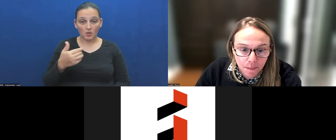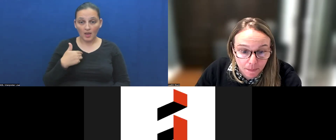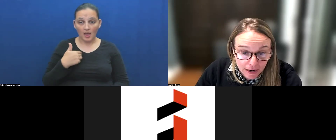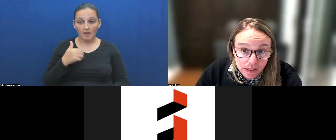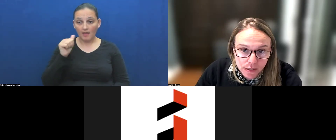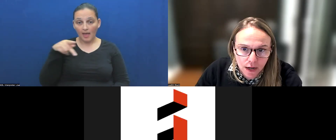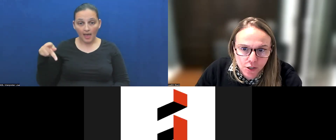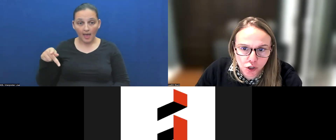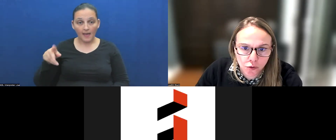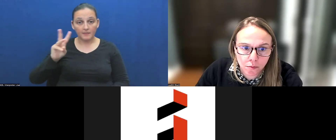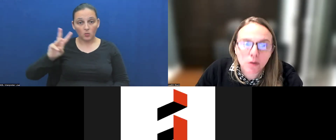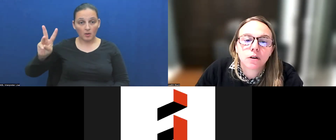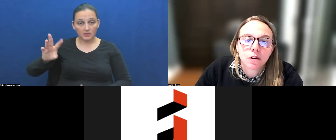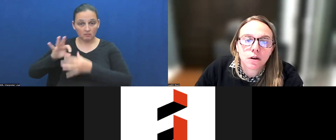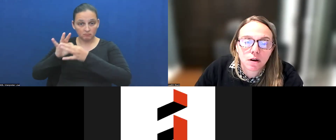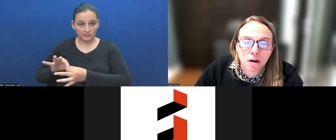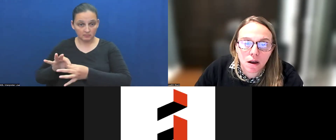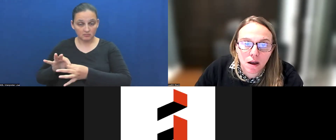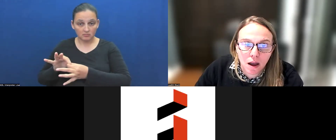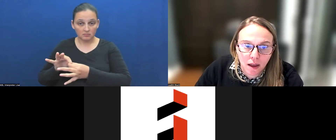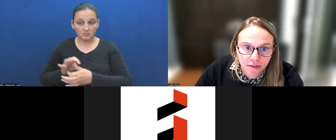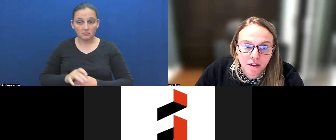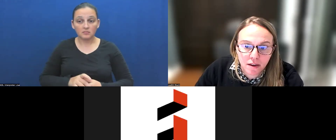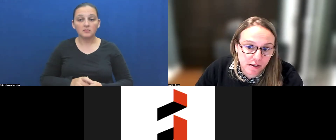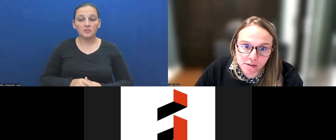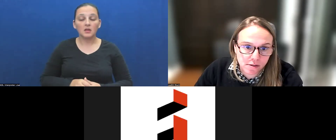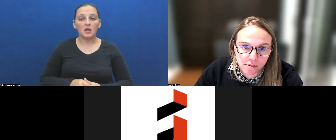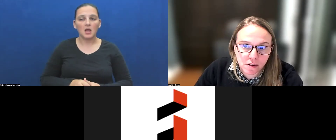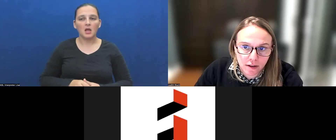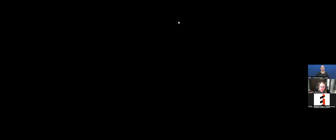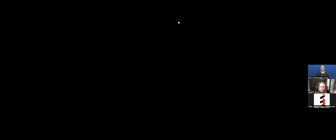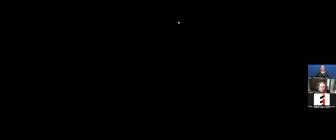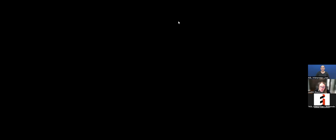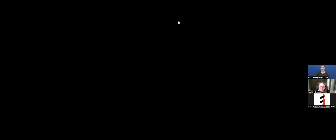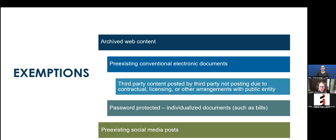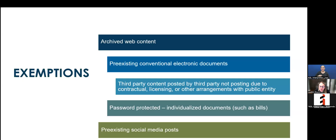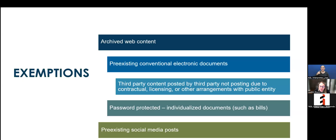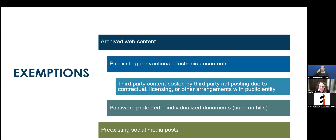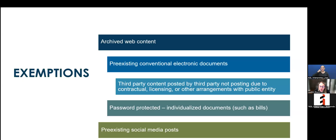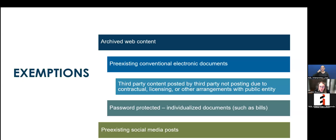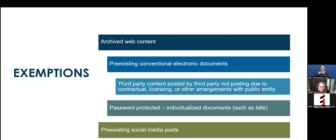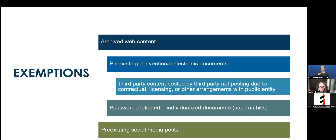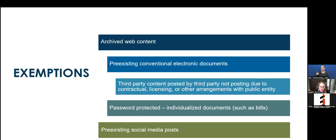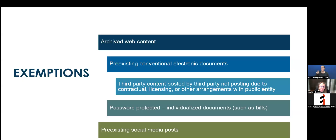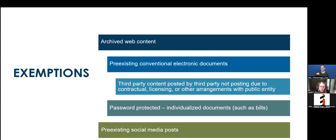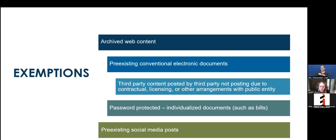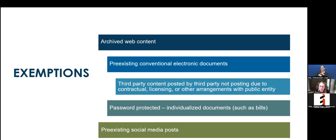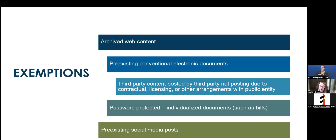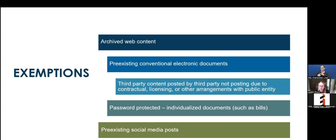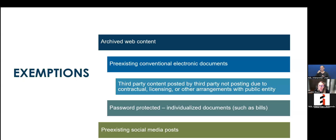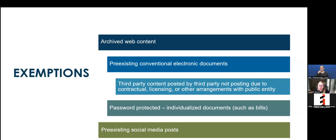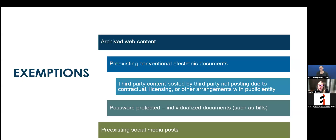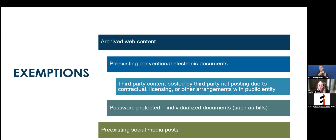website based, I assume, I think those need to be accessible under this